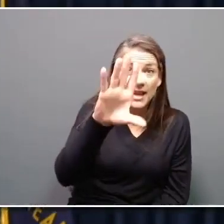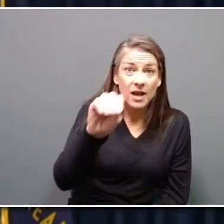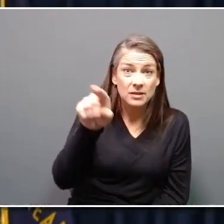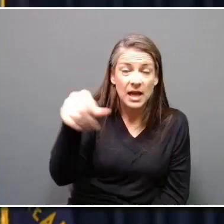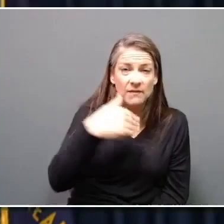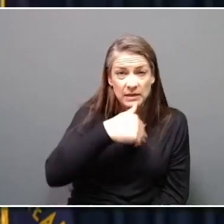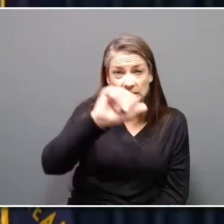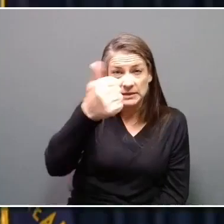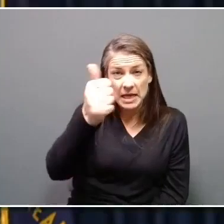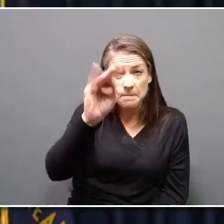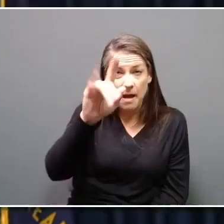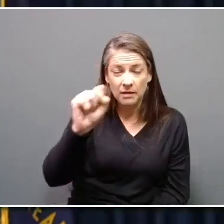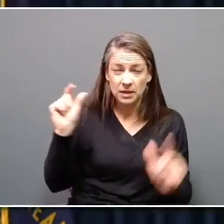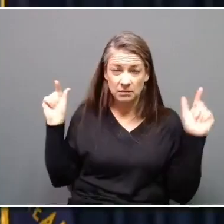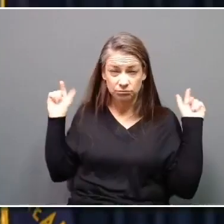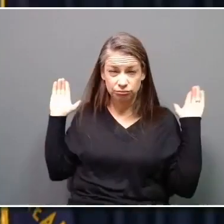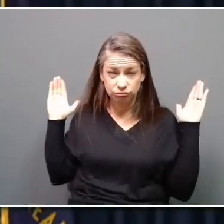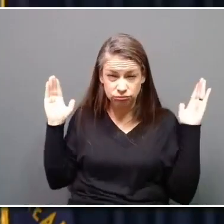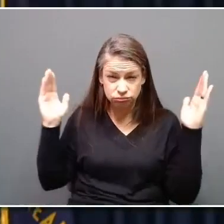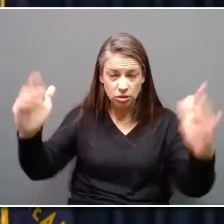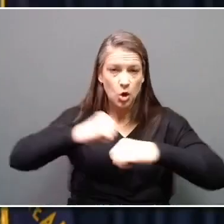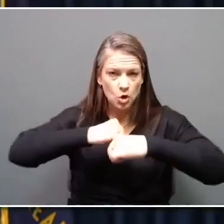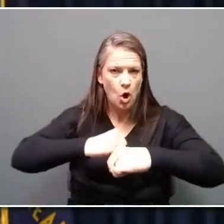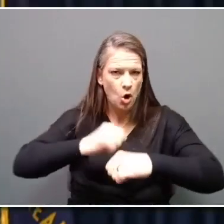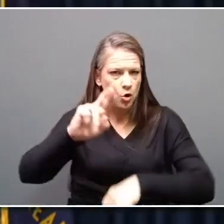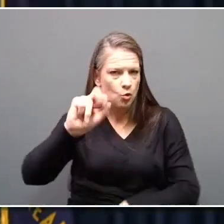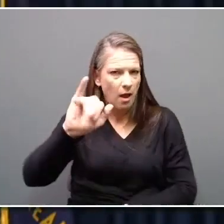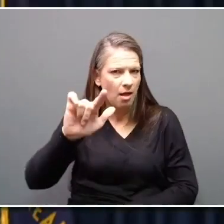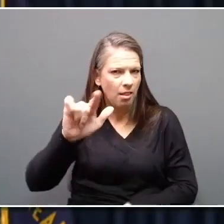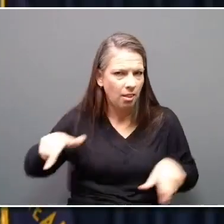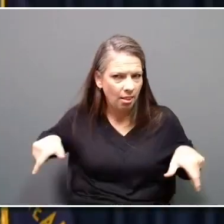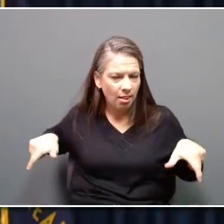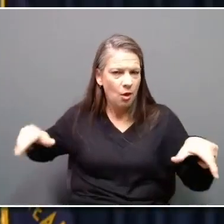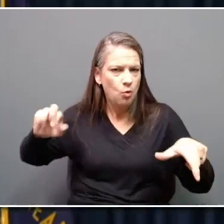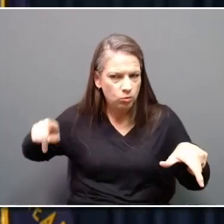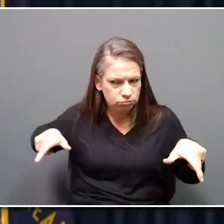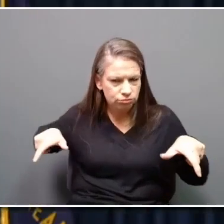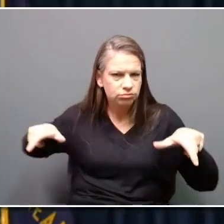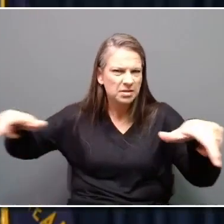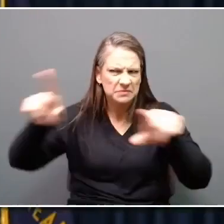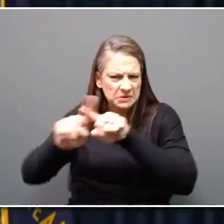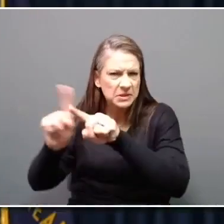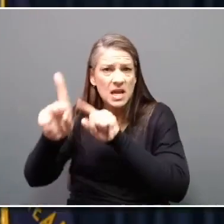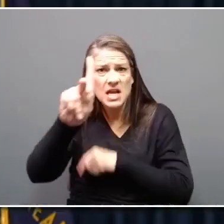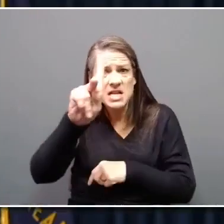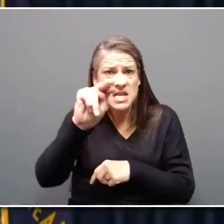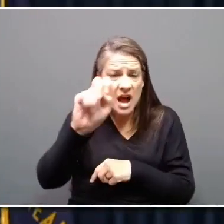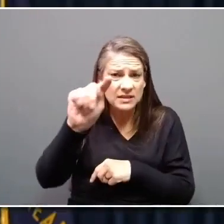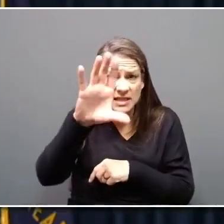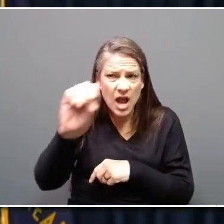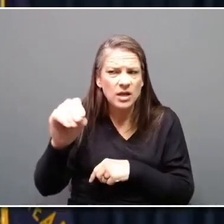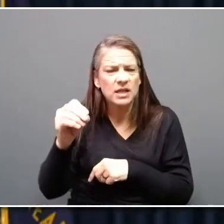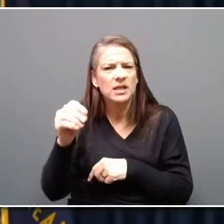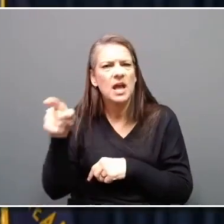of guardrails. Floyd County has 14 projects with nearly 4 miles of guardrail, and Knott County will have about 13 projects, about